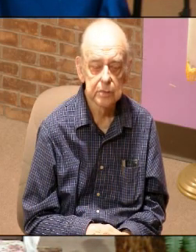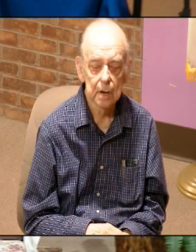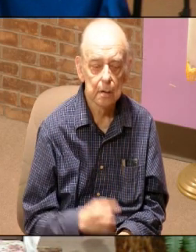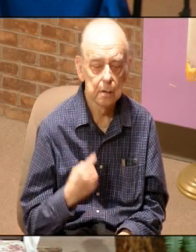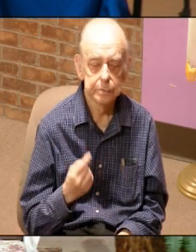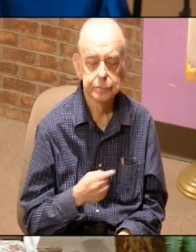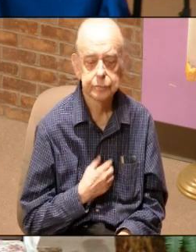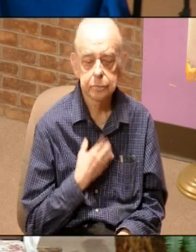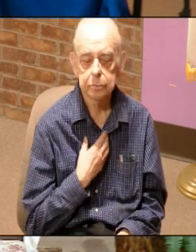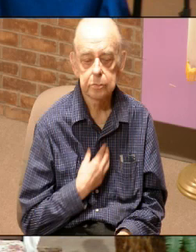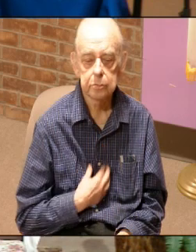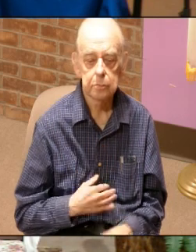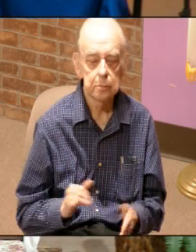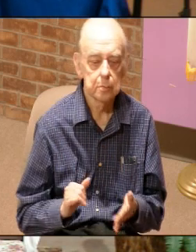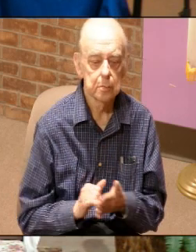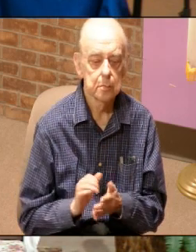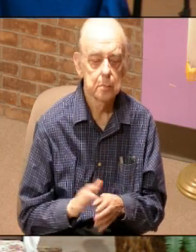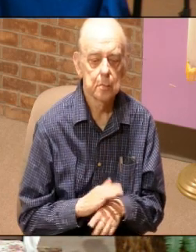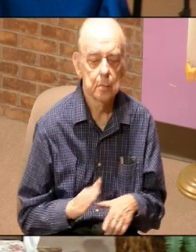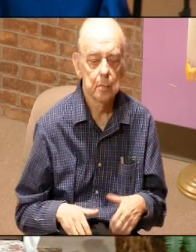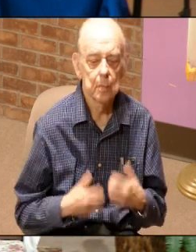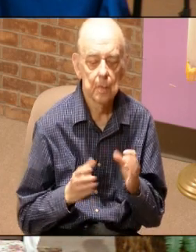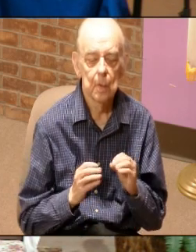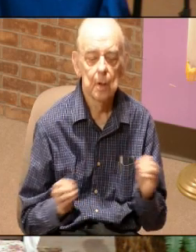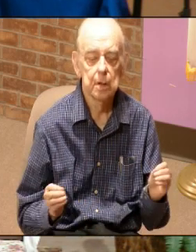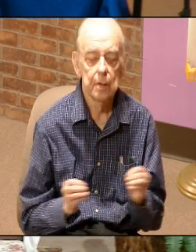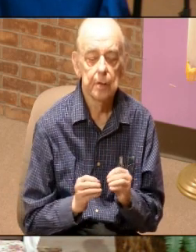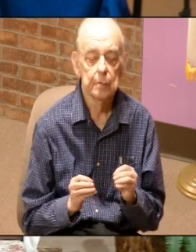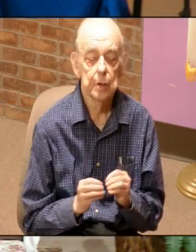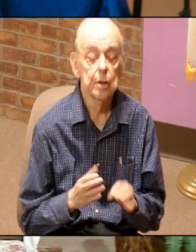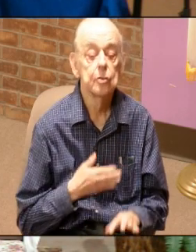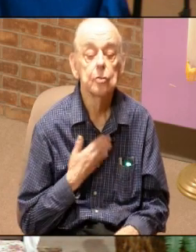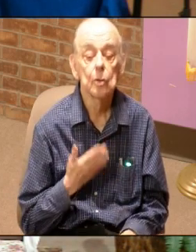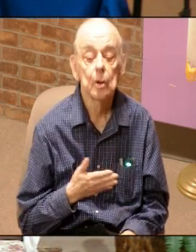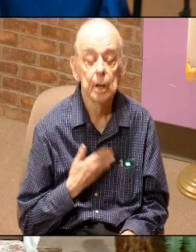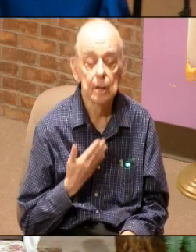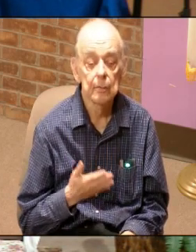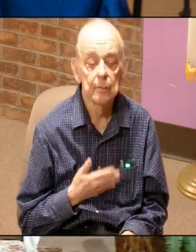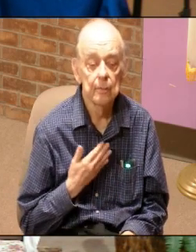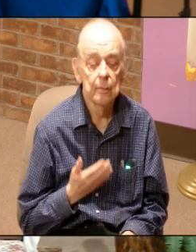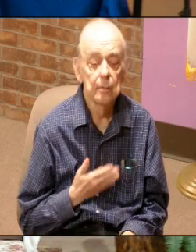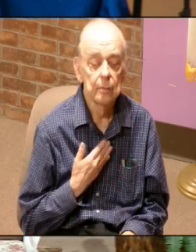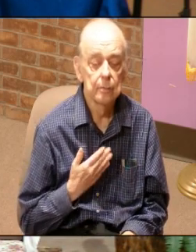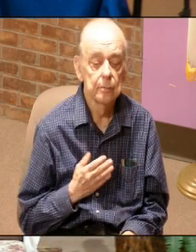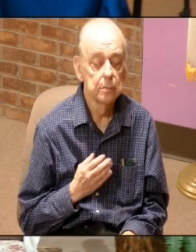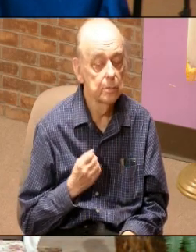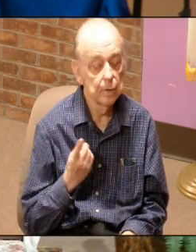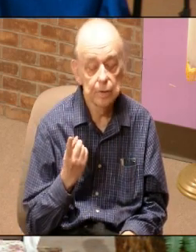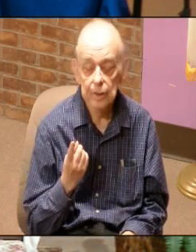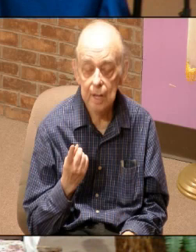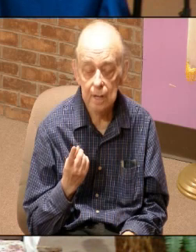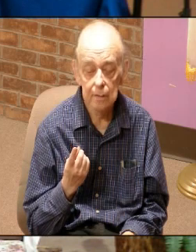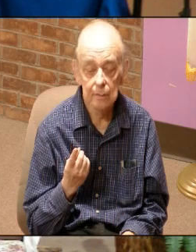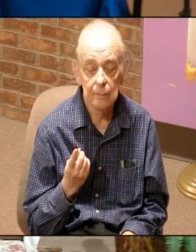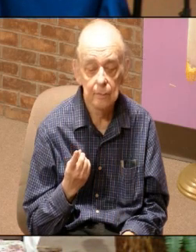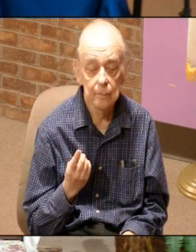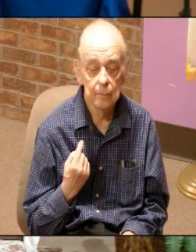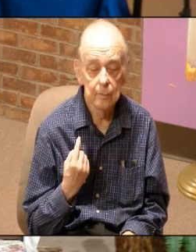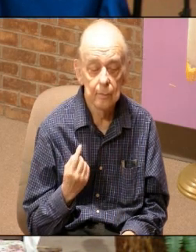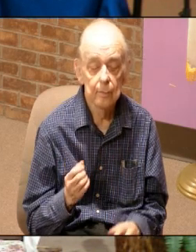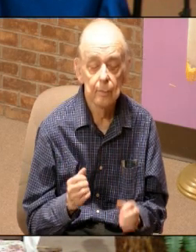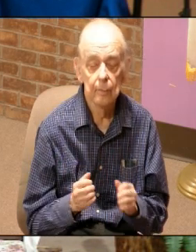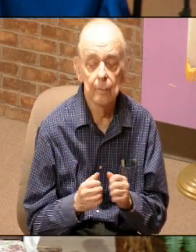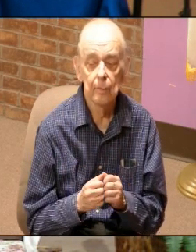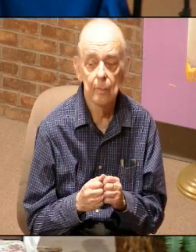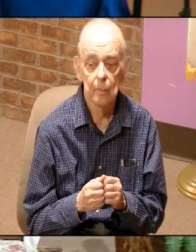We wish that our whole life could be nothing but joy. Failing to realize that with